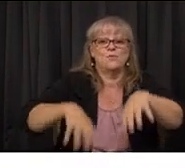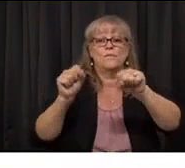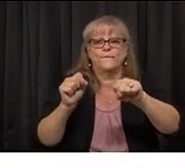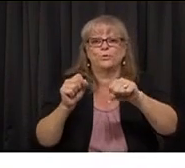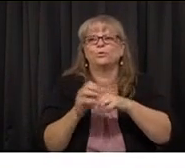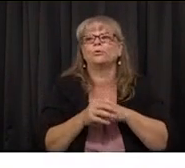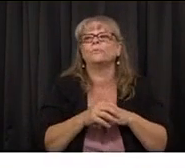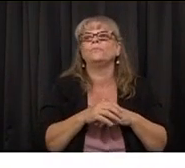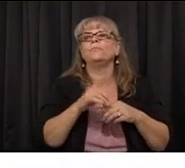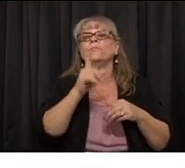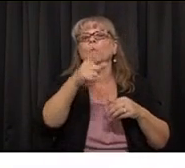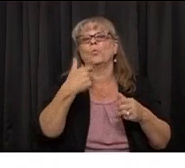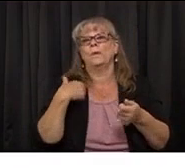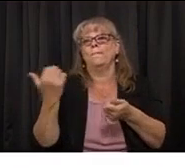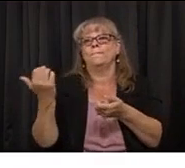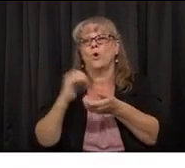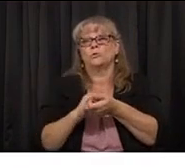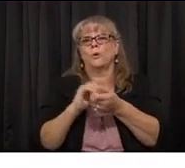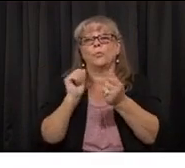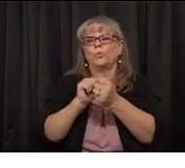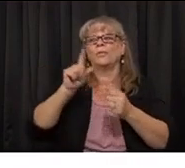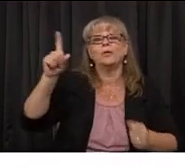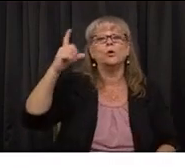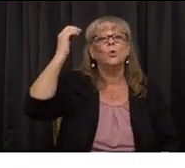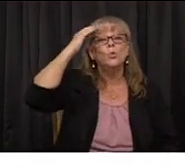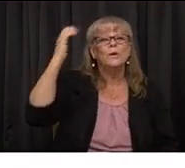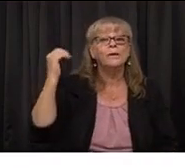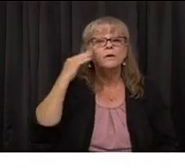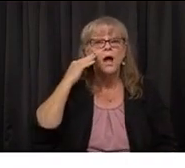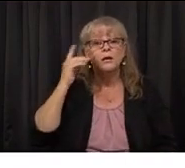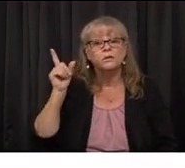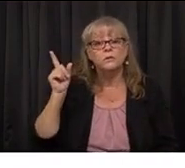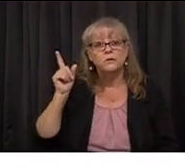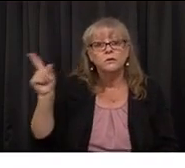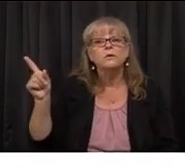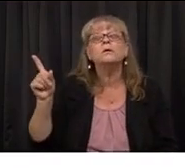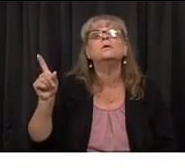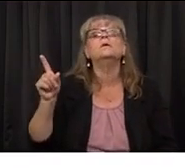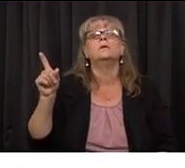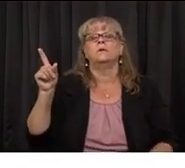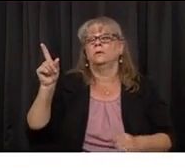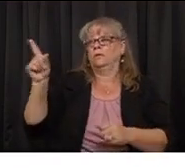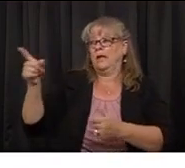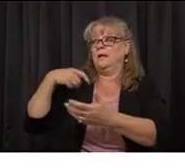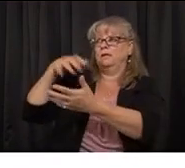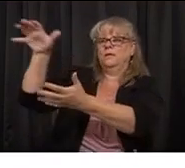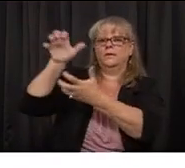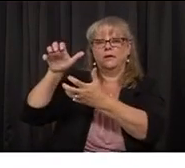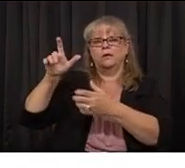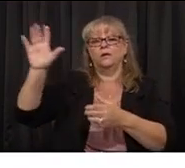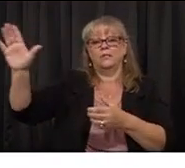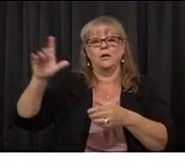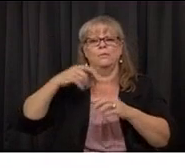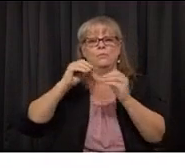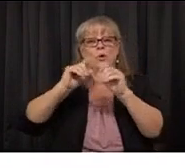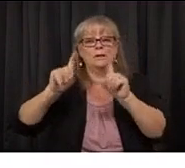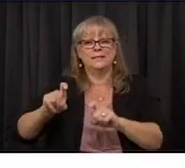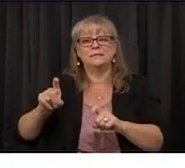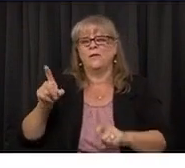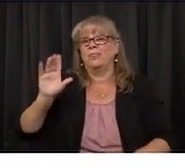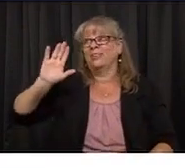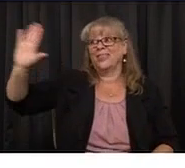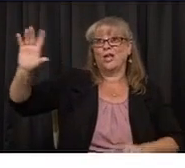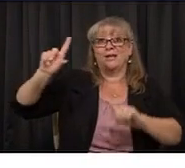secure critical testing supplies for Colorado. We've had great contracts and delivery, and product